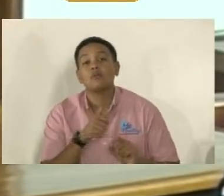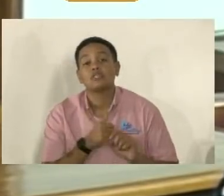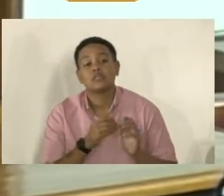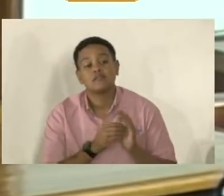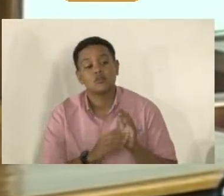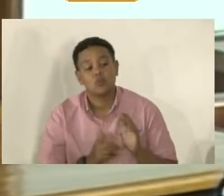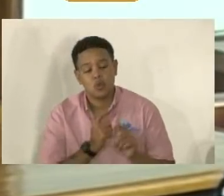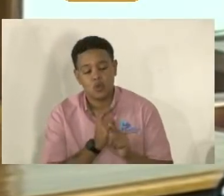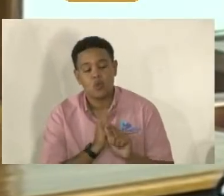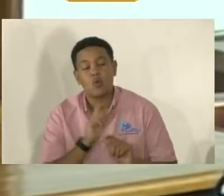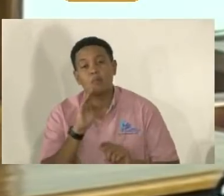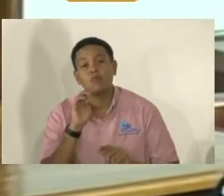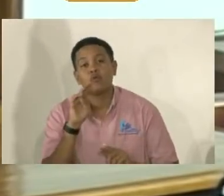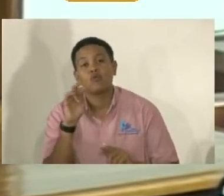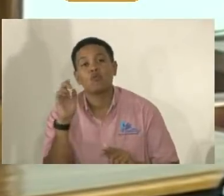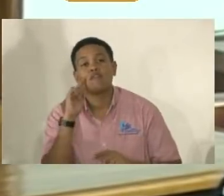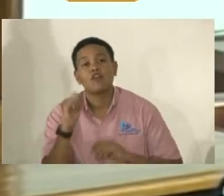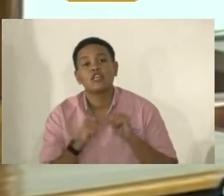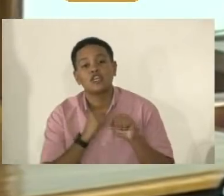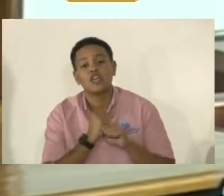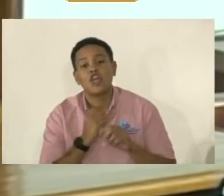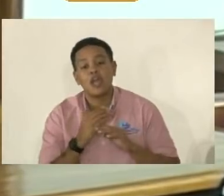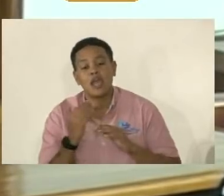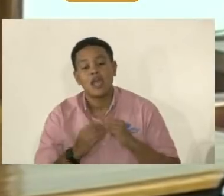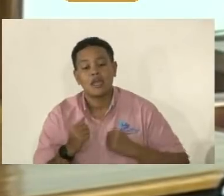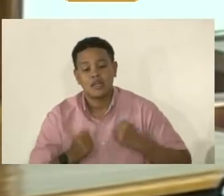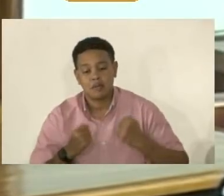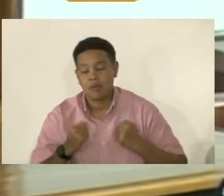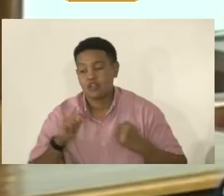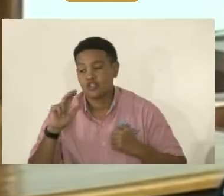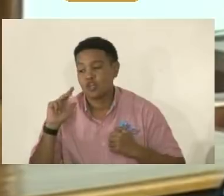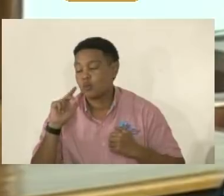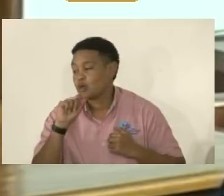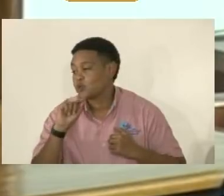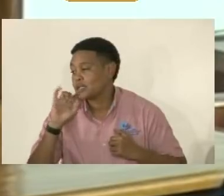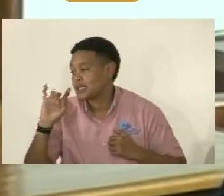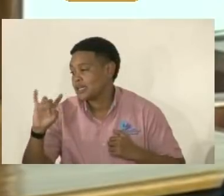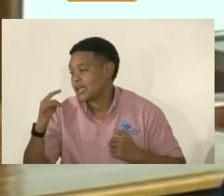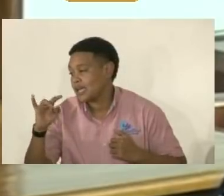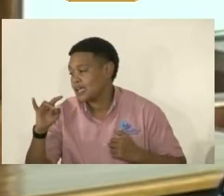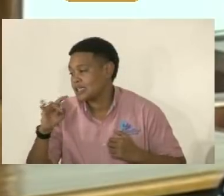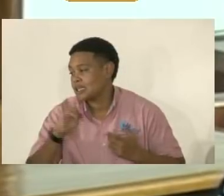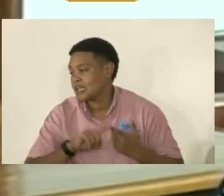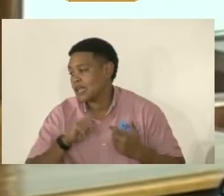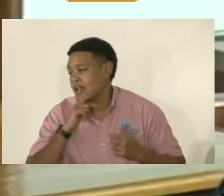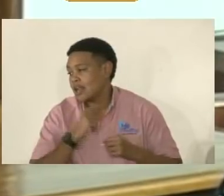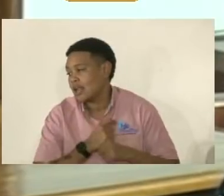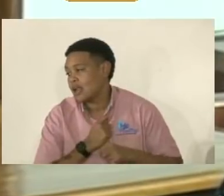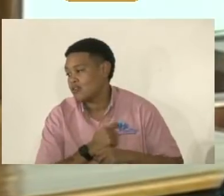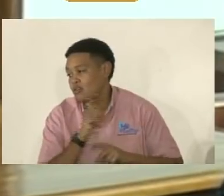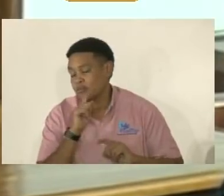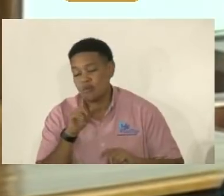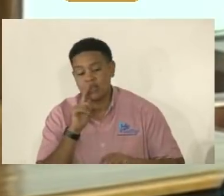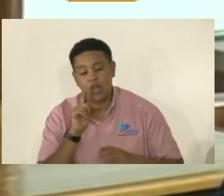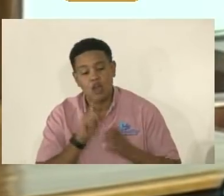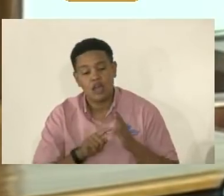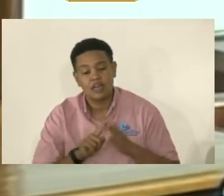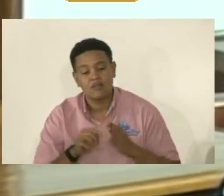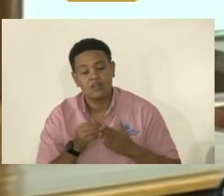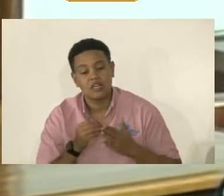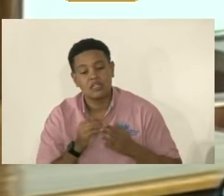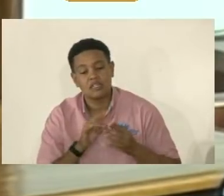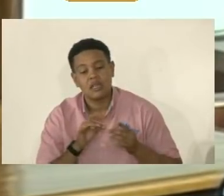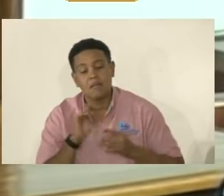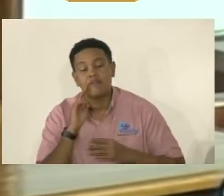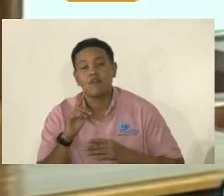Students' Loan Bureau for the year ended March 31, 2018. Annual Report on Audited Financial Statements